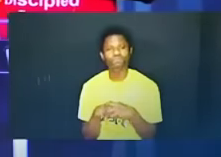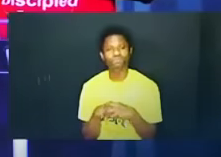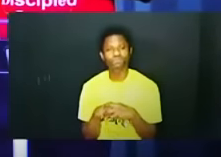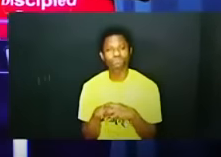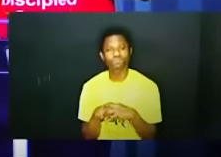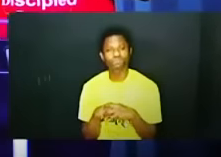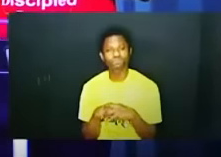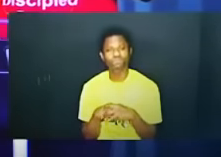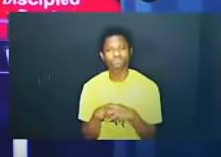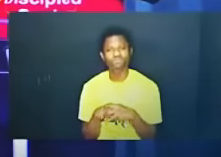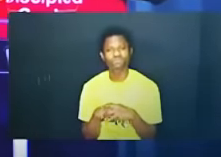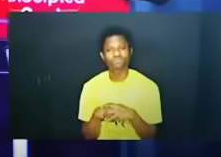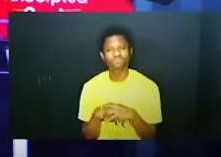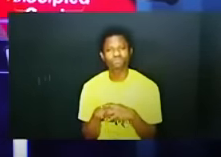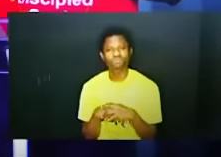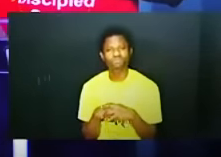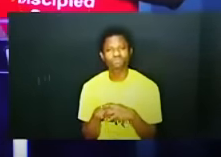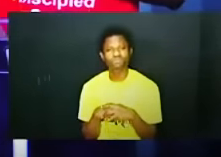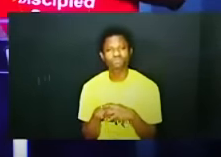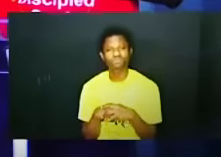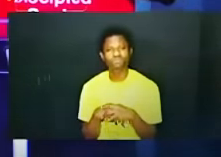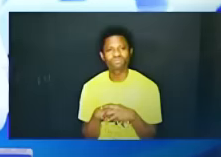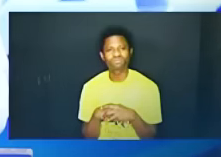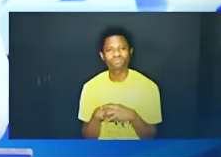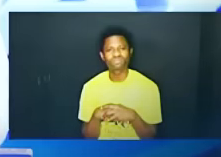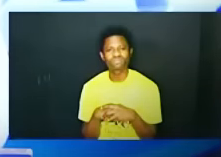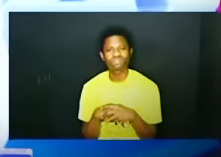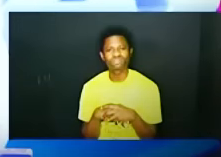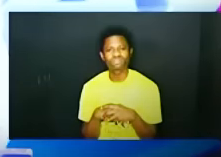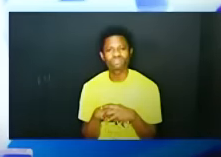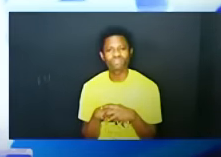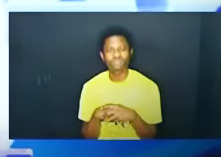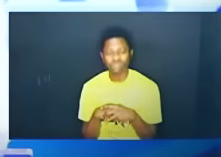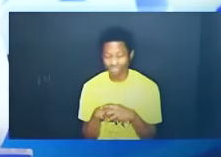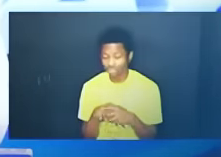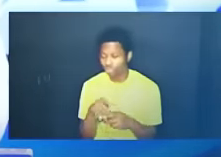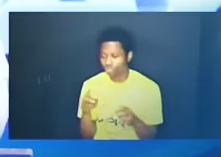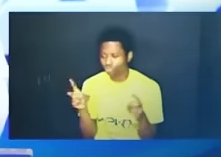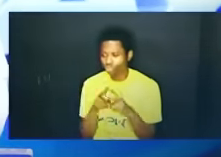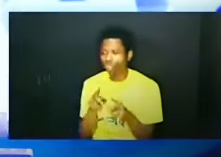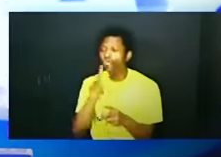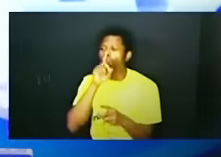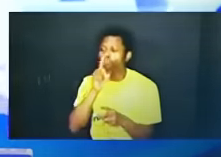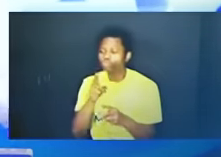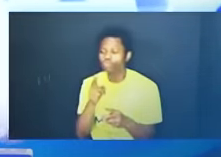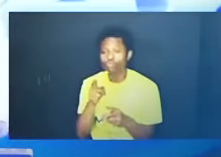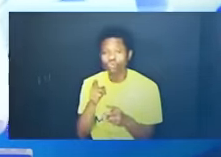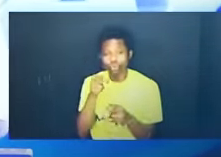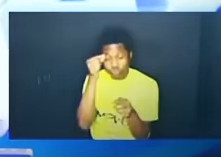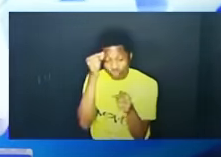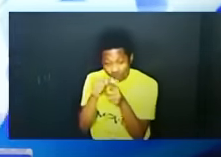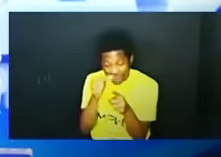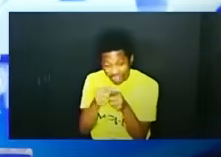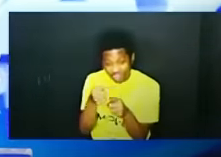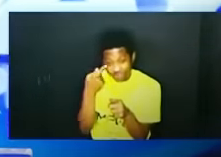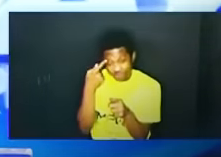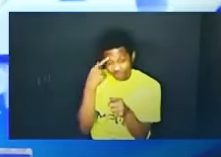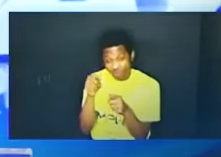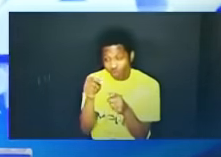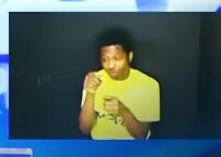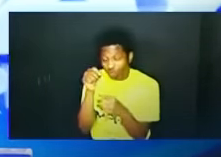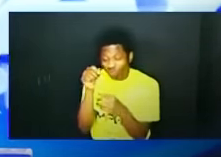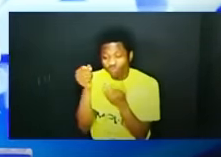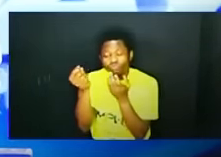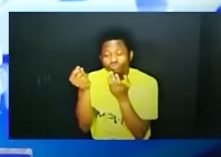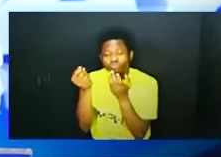the main Hebrew word for worship, I've said, it is shaha, to bow down. In the Hebrew for